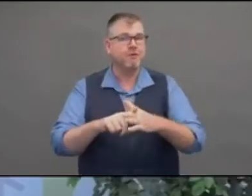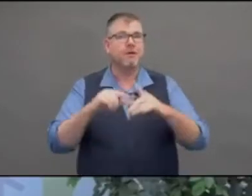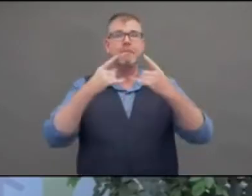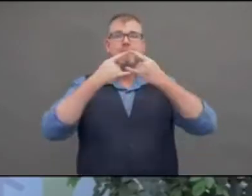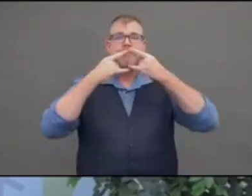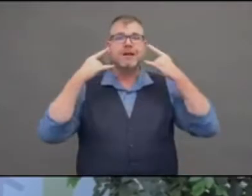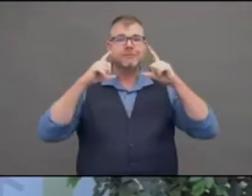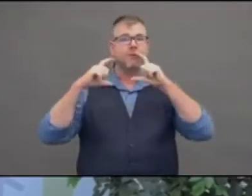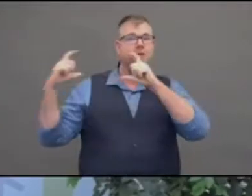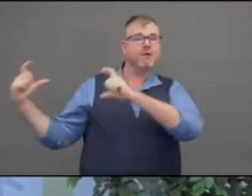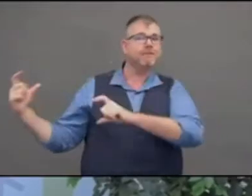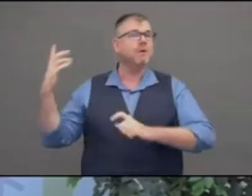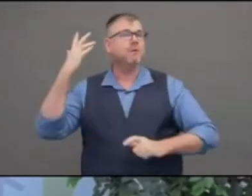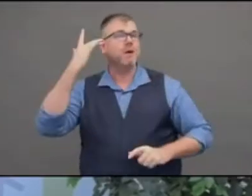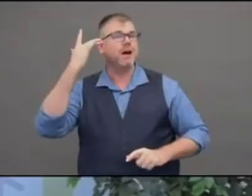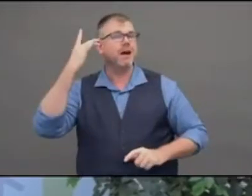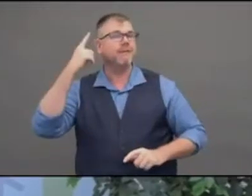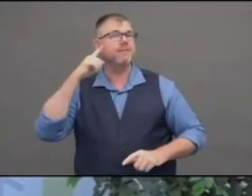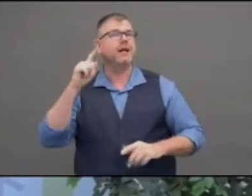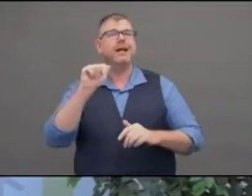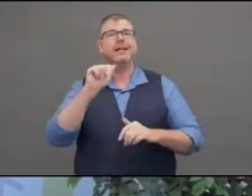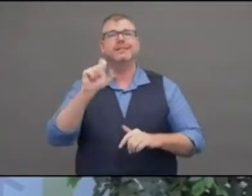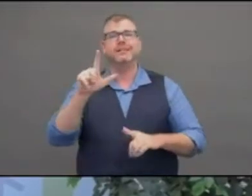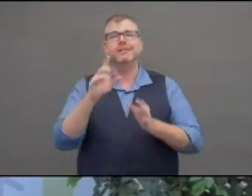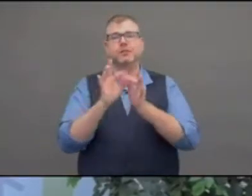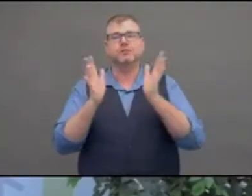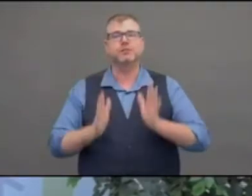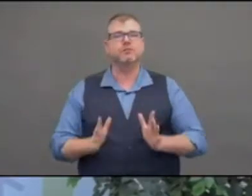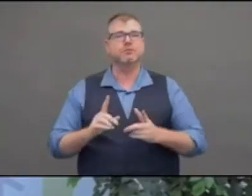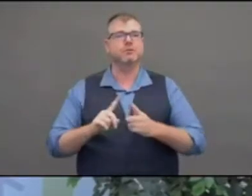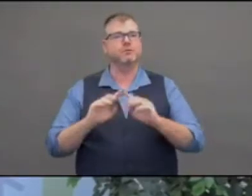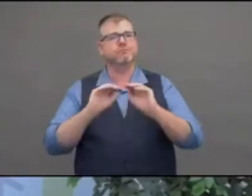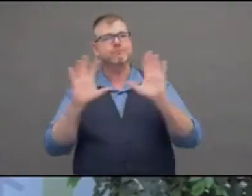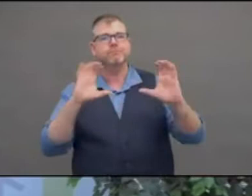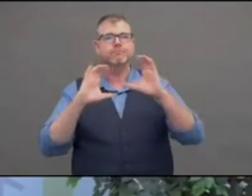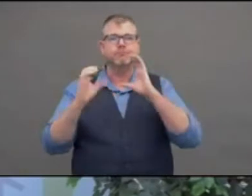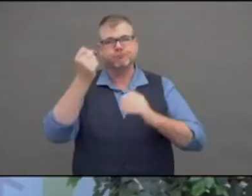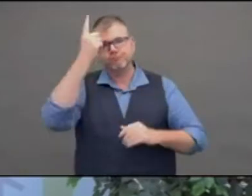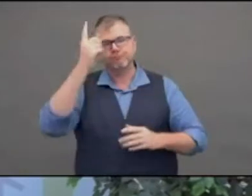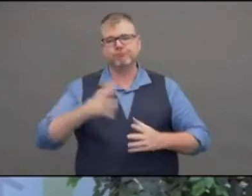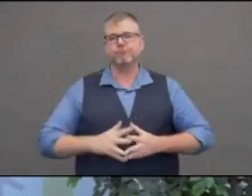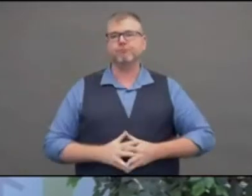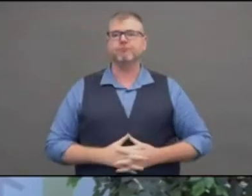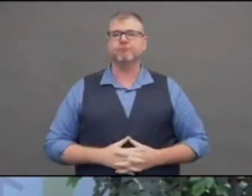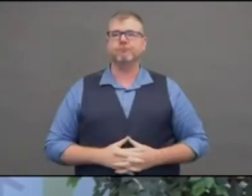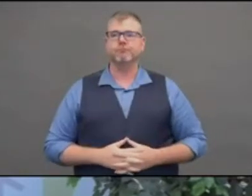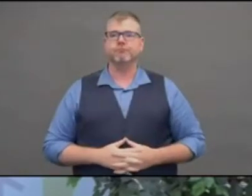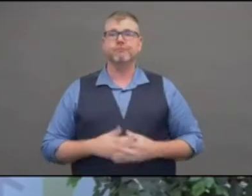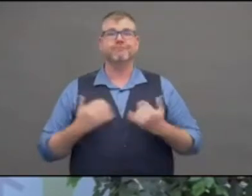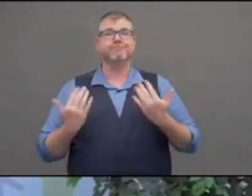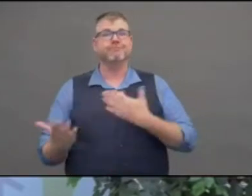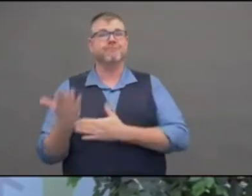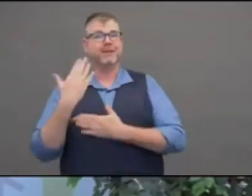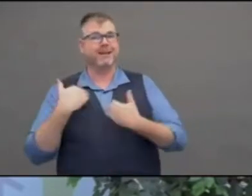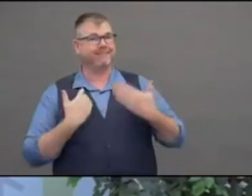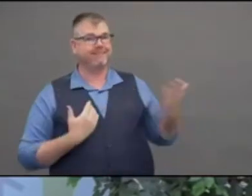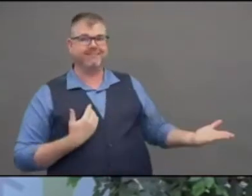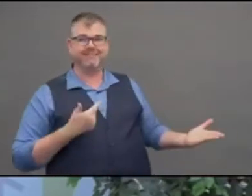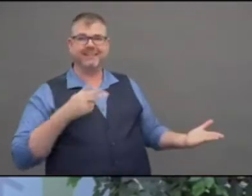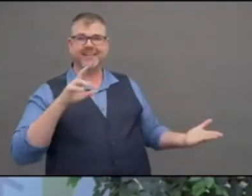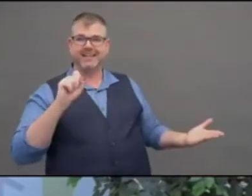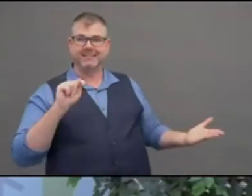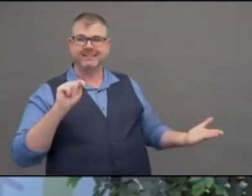ASL interpreters can understand what we're saying. As I was saying, this morning we have here a guest, Valerie